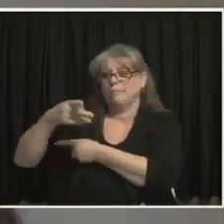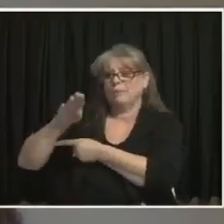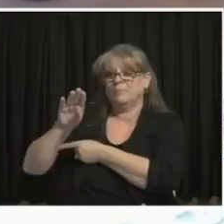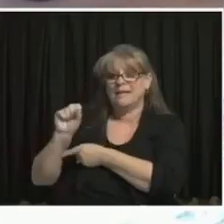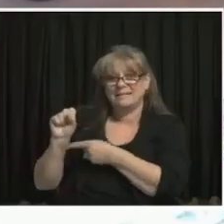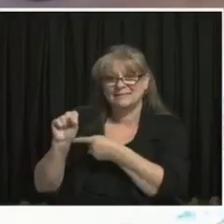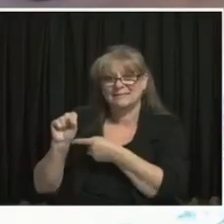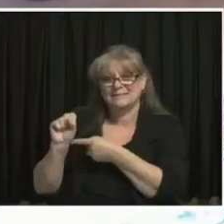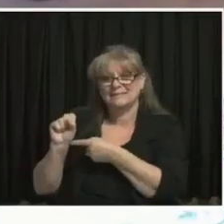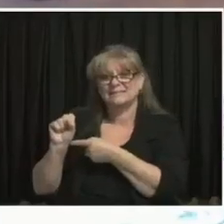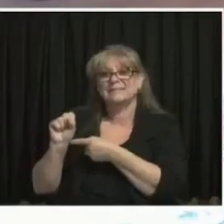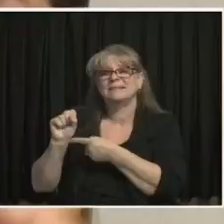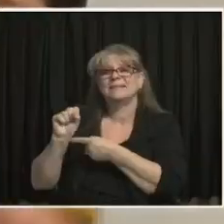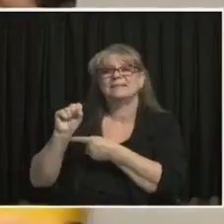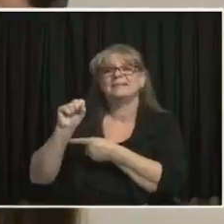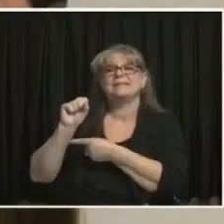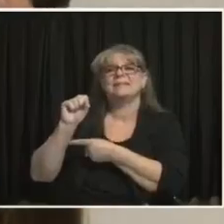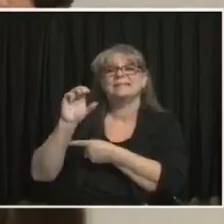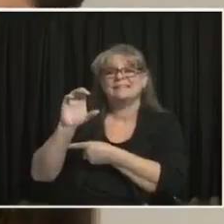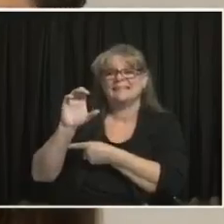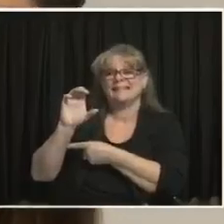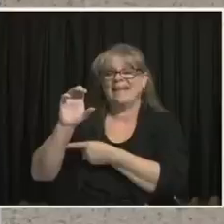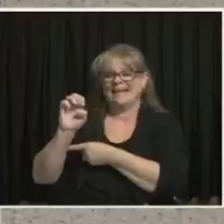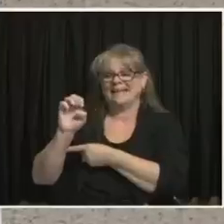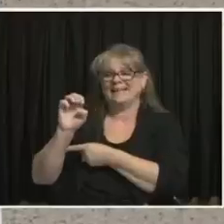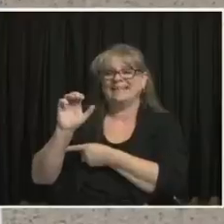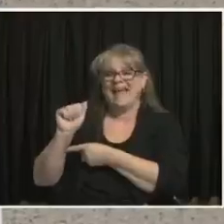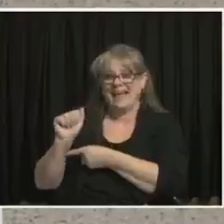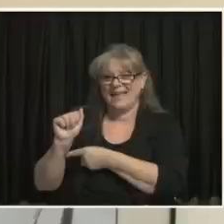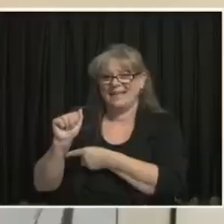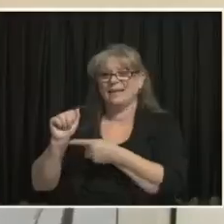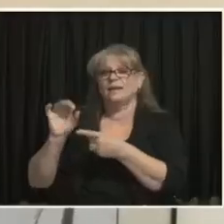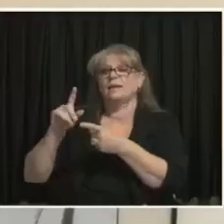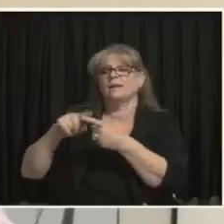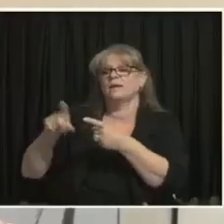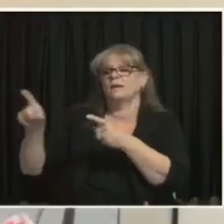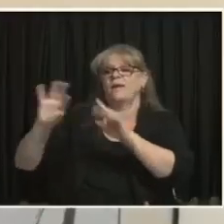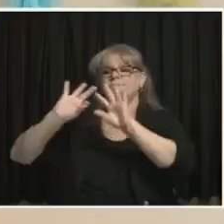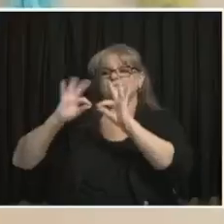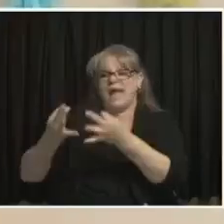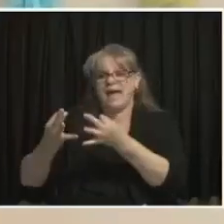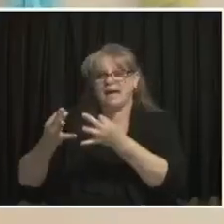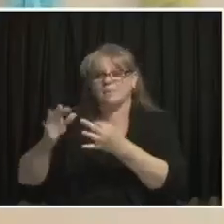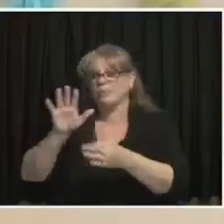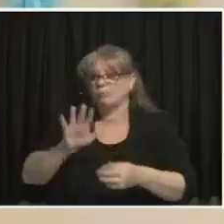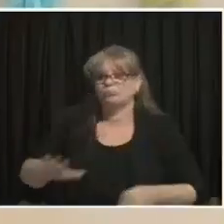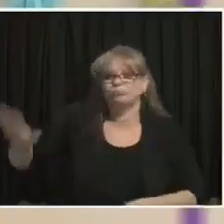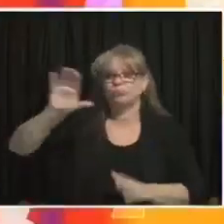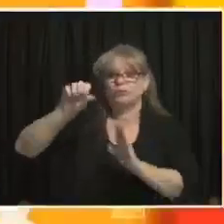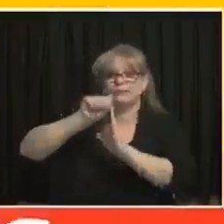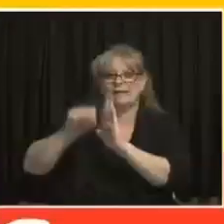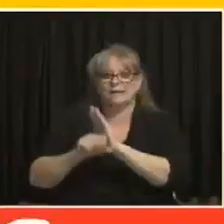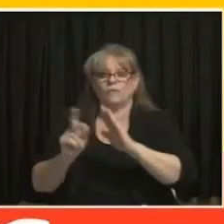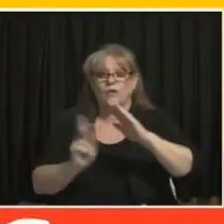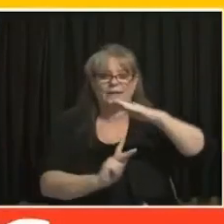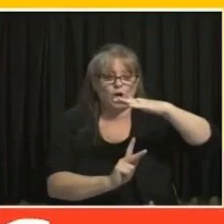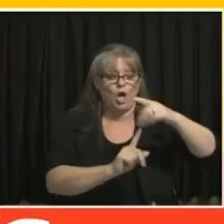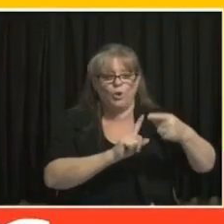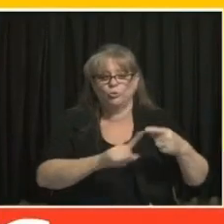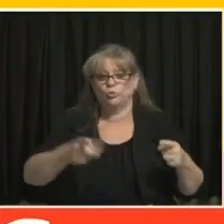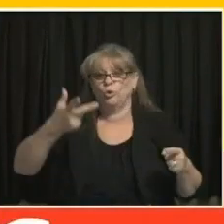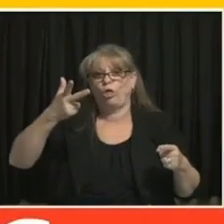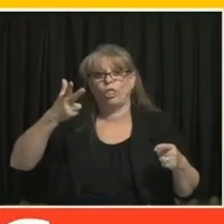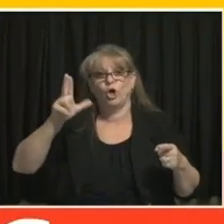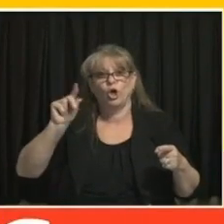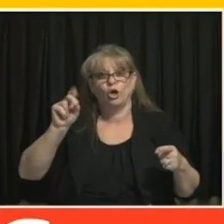by master teachers to kids across our state from the Eastern Plains to the Western Slope. You got it. I cannot wait to see you and work